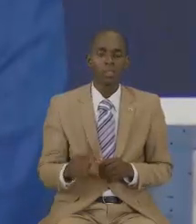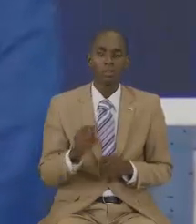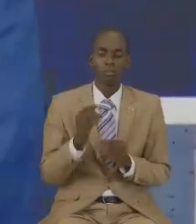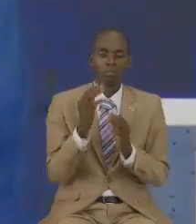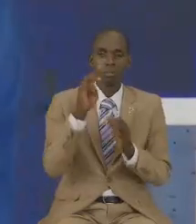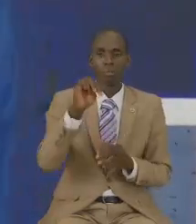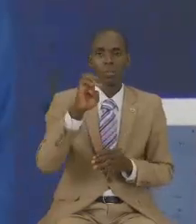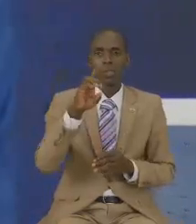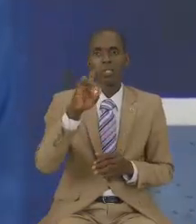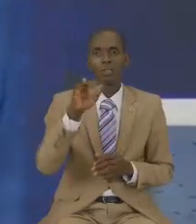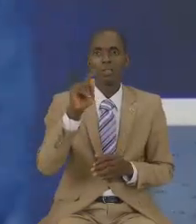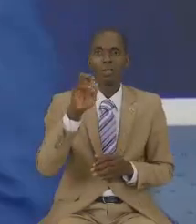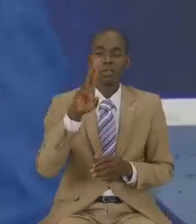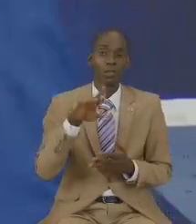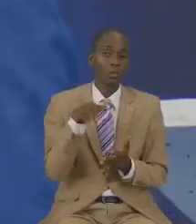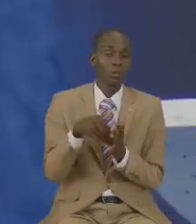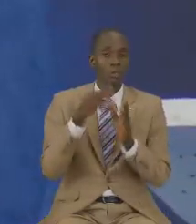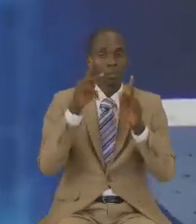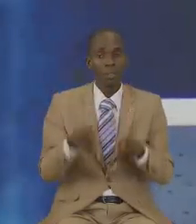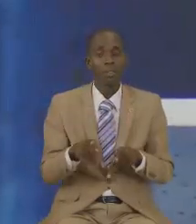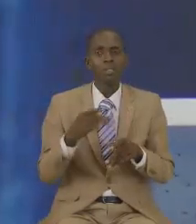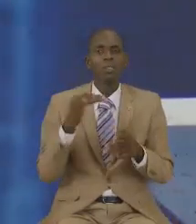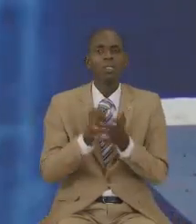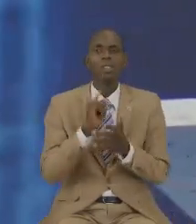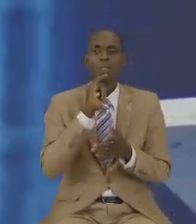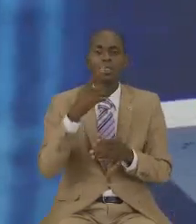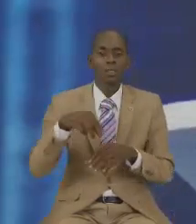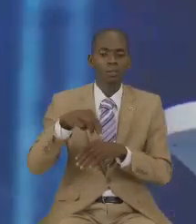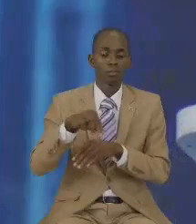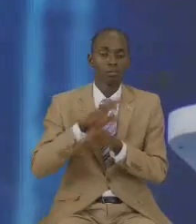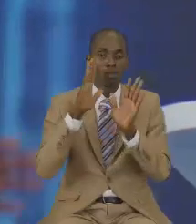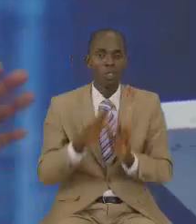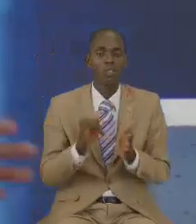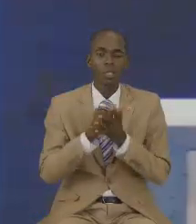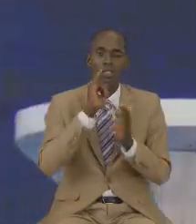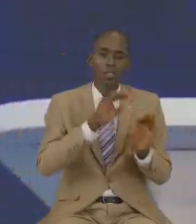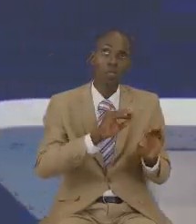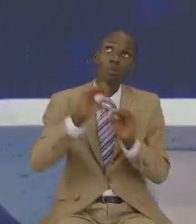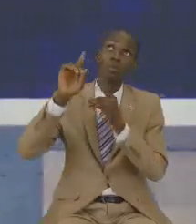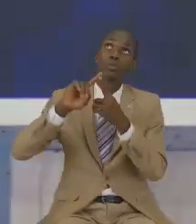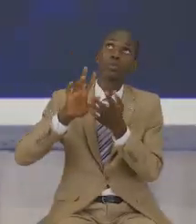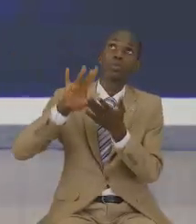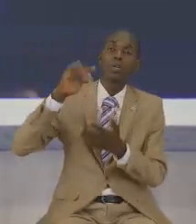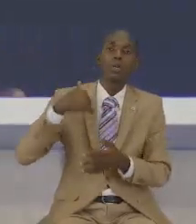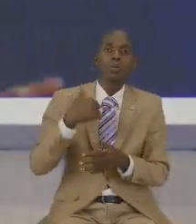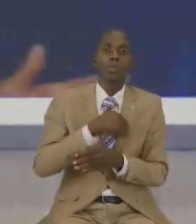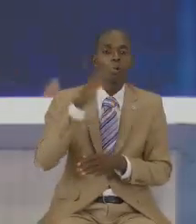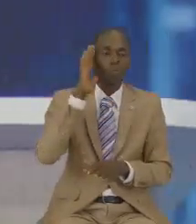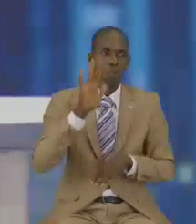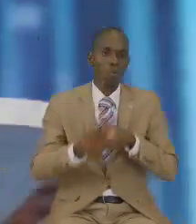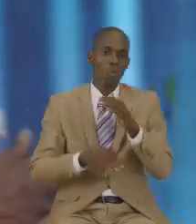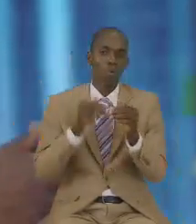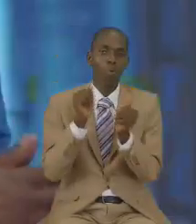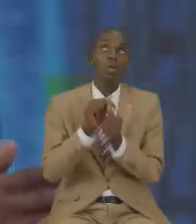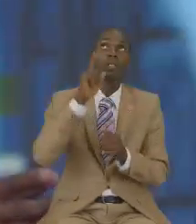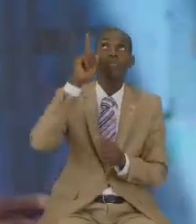with him if the Master is going on to glory, and we walk with him